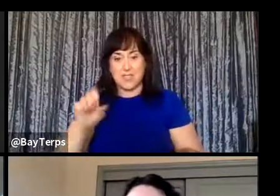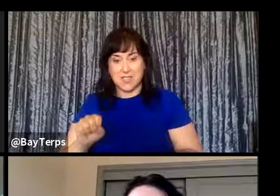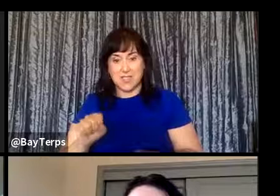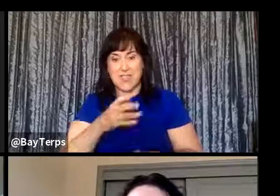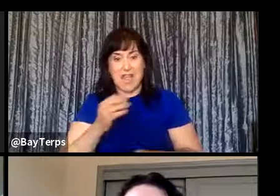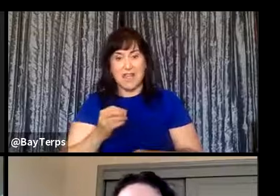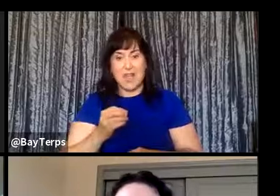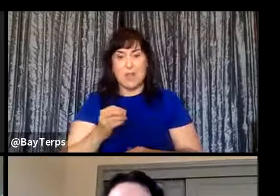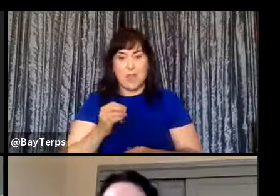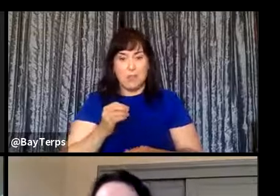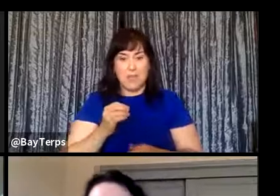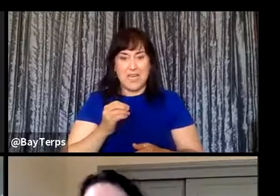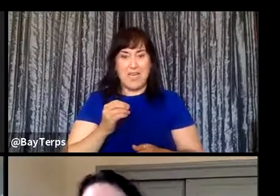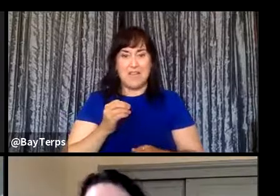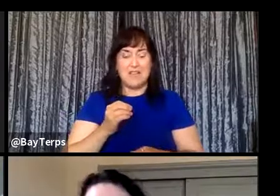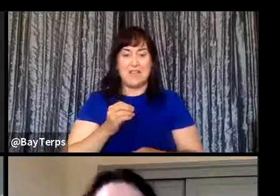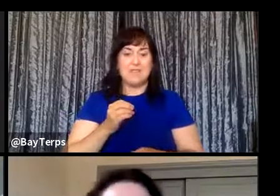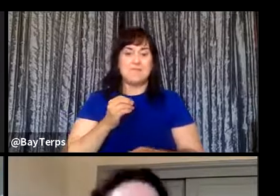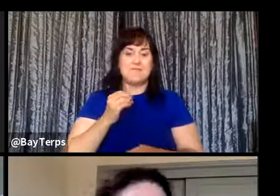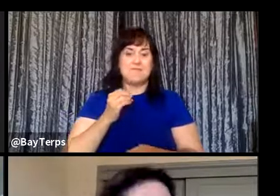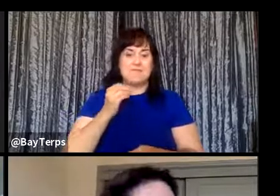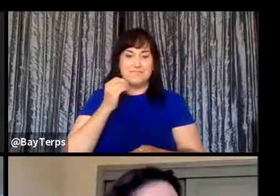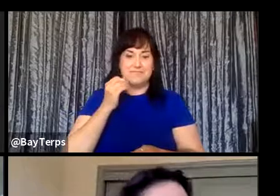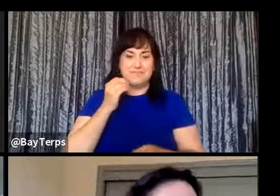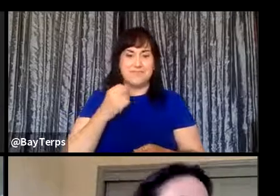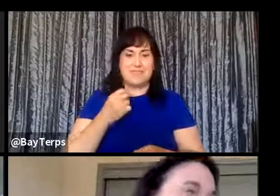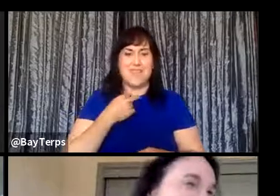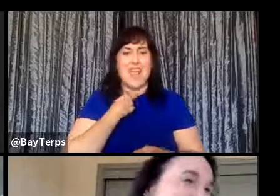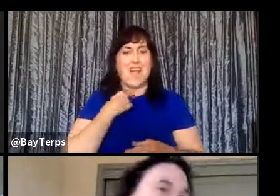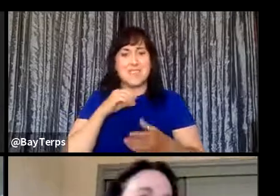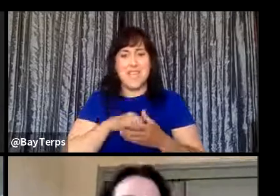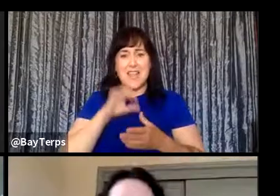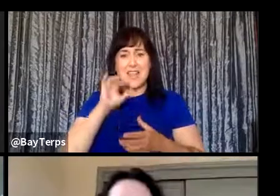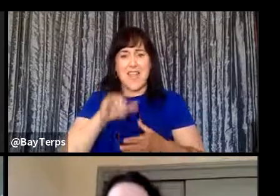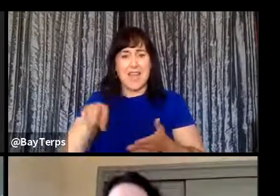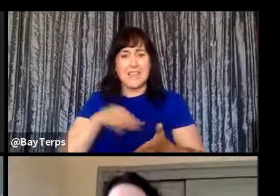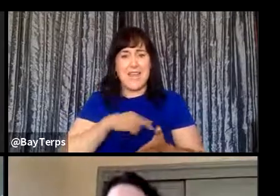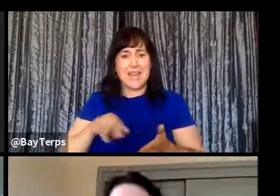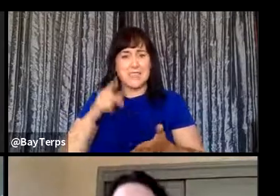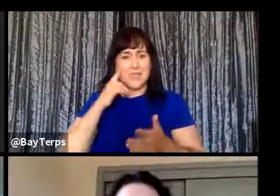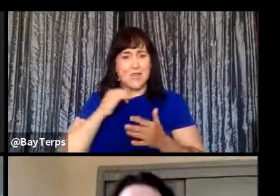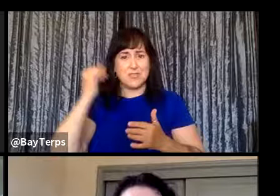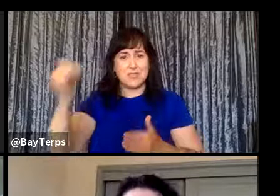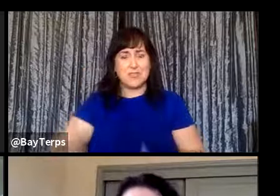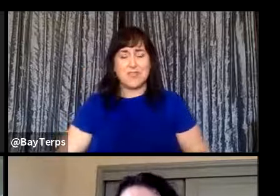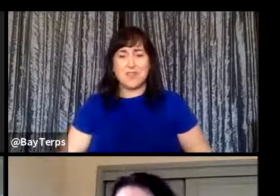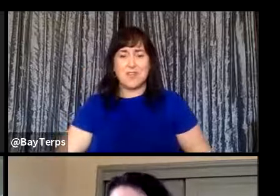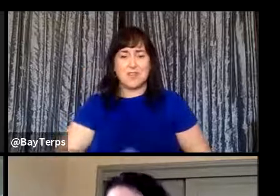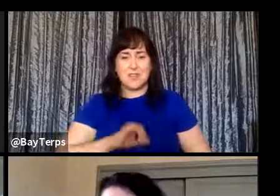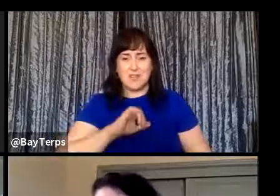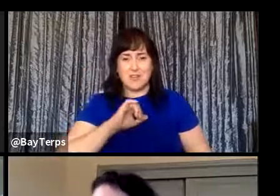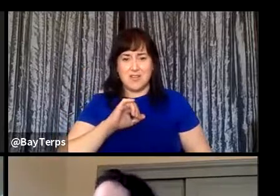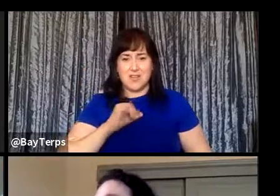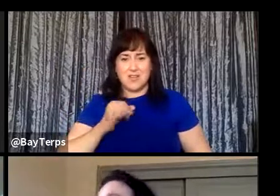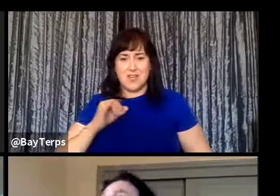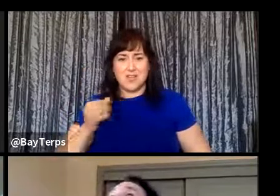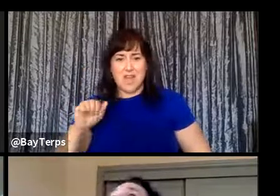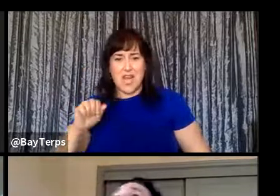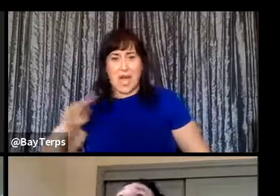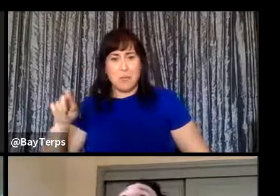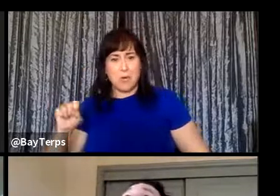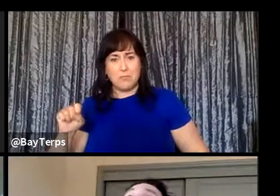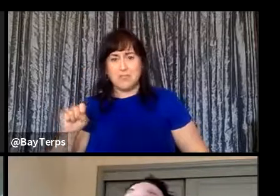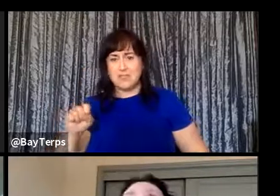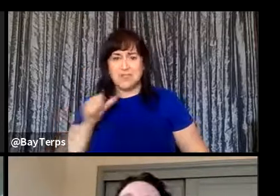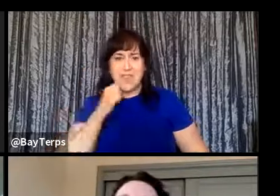in that single dance for the rest of eternity. J.J. Abrams has got nothing on me. He really, I think he's very overpaid. Like,